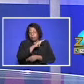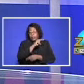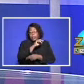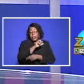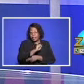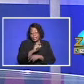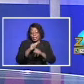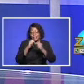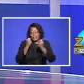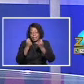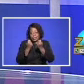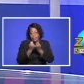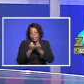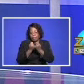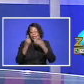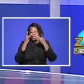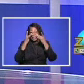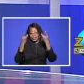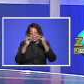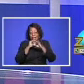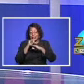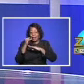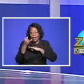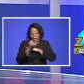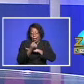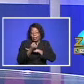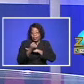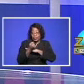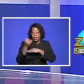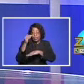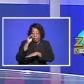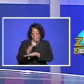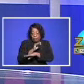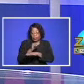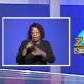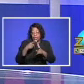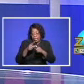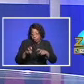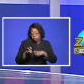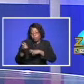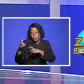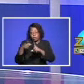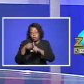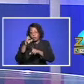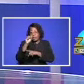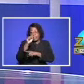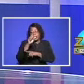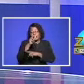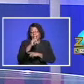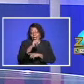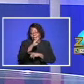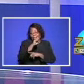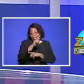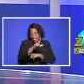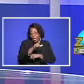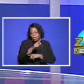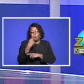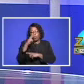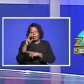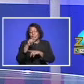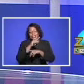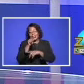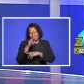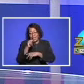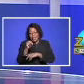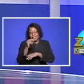his team held a rally in Cat Island earlier this evening and then traveled to San Salvador. Tune in to the ZNS network at 8 o'clock